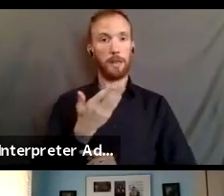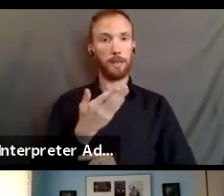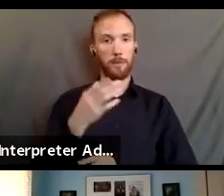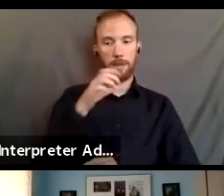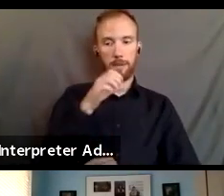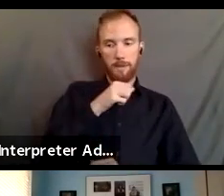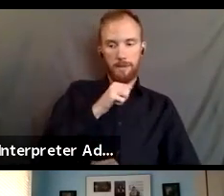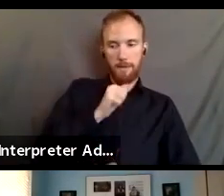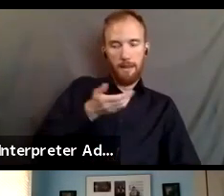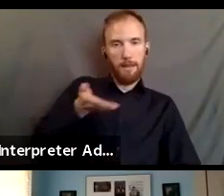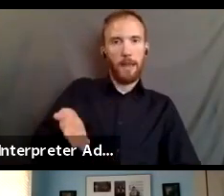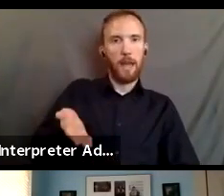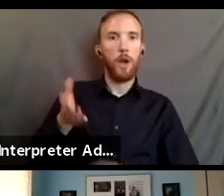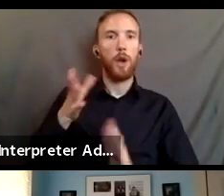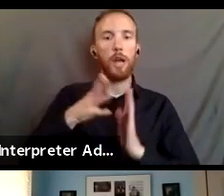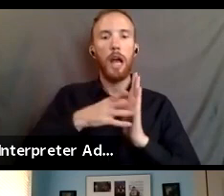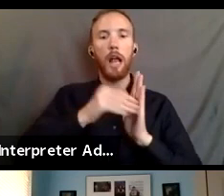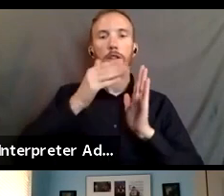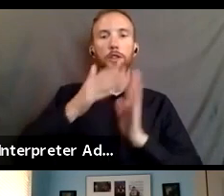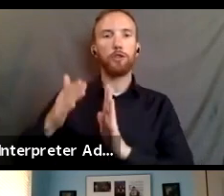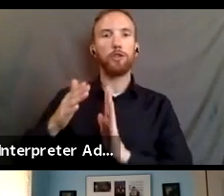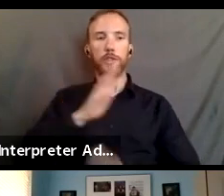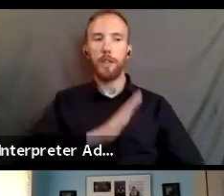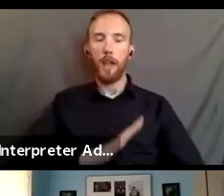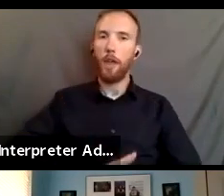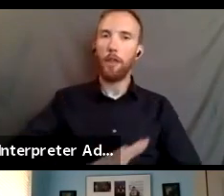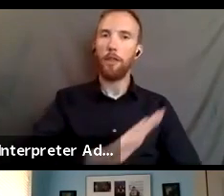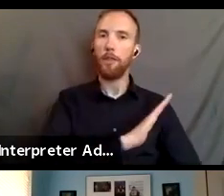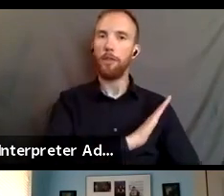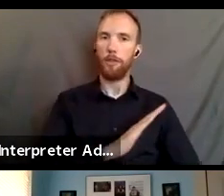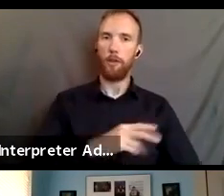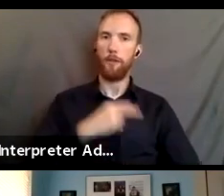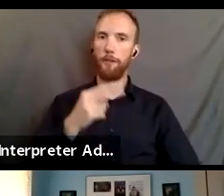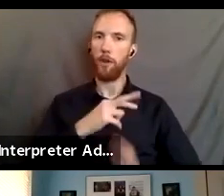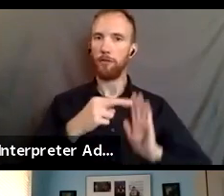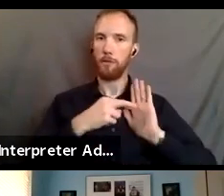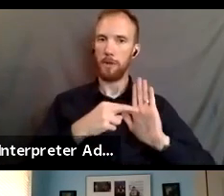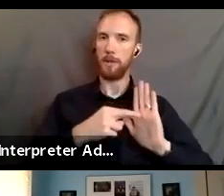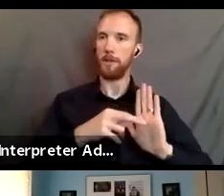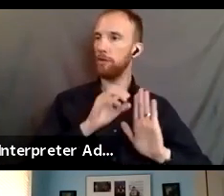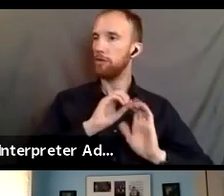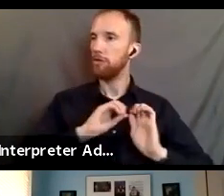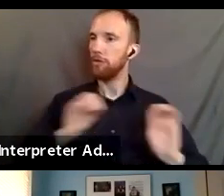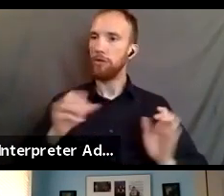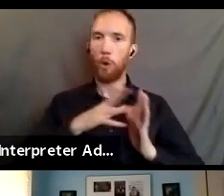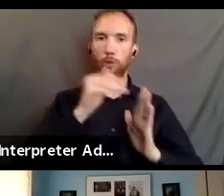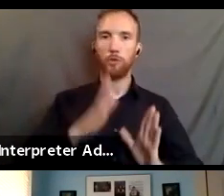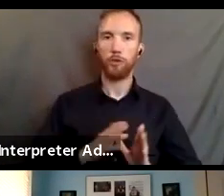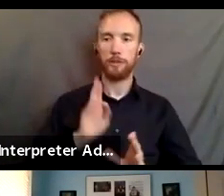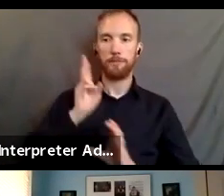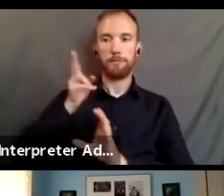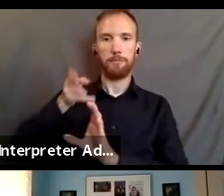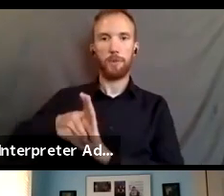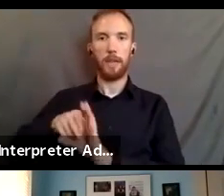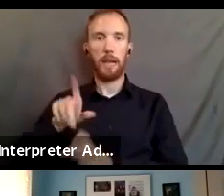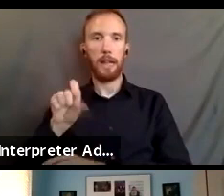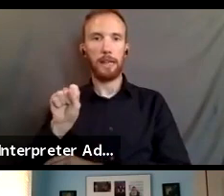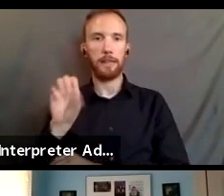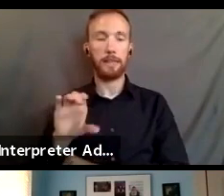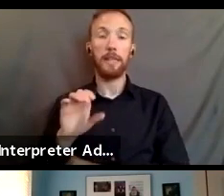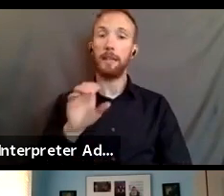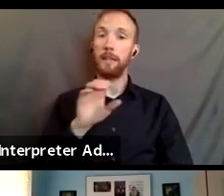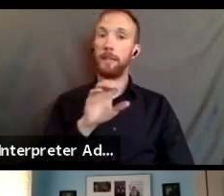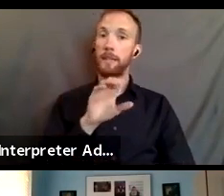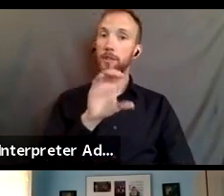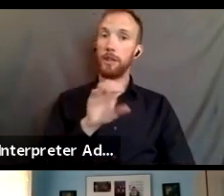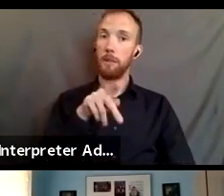student voice they did not have a student rep on that lsc and was told by chicago public schools that